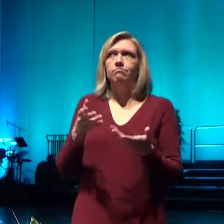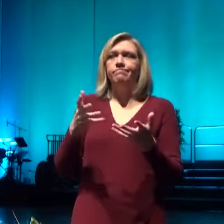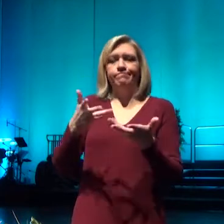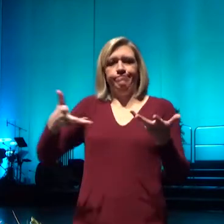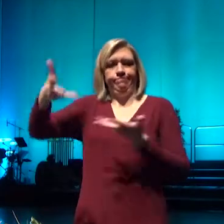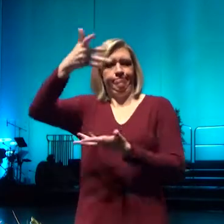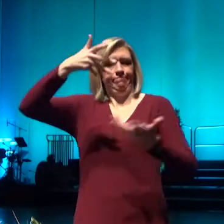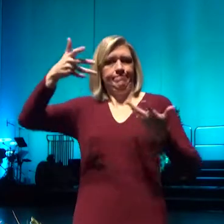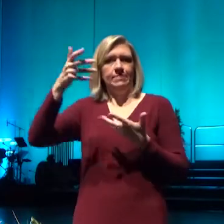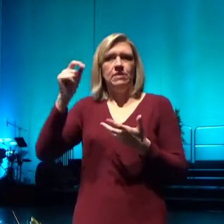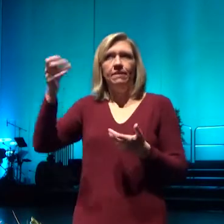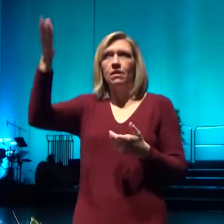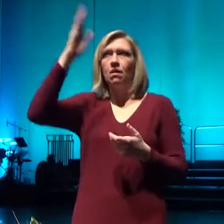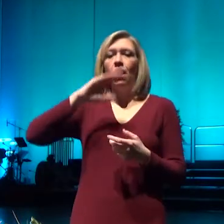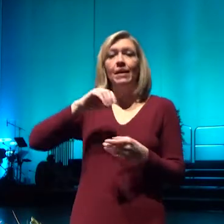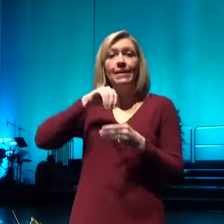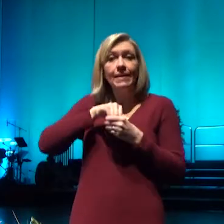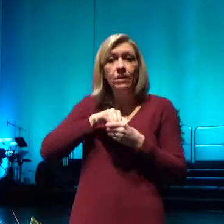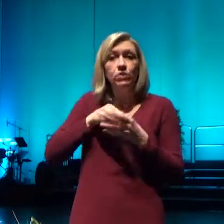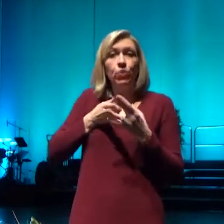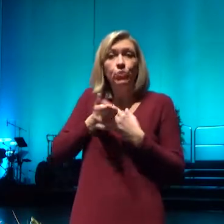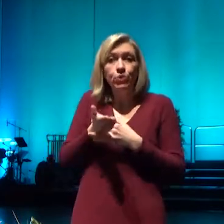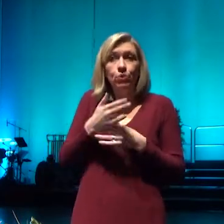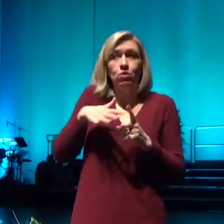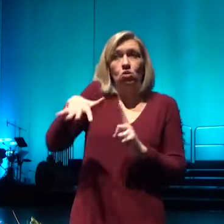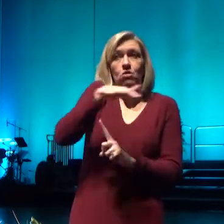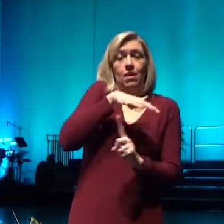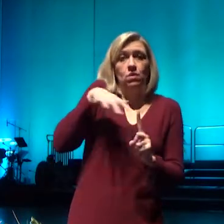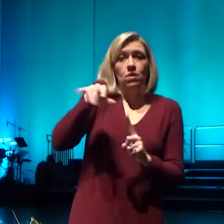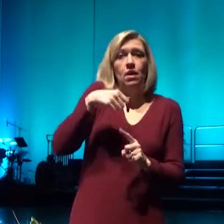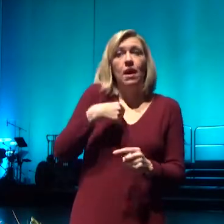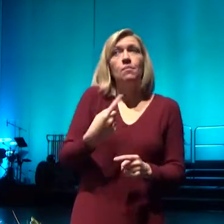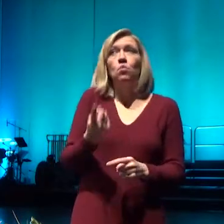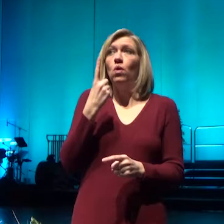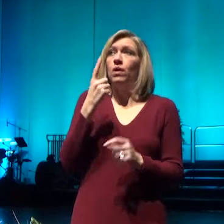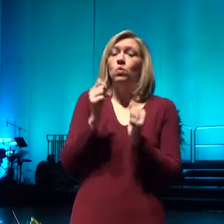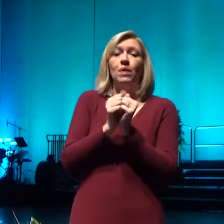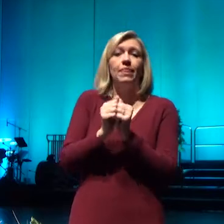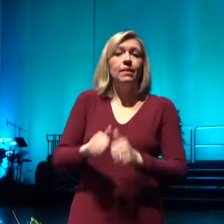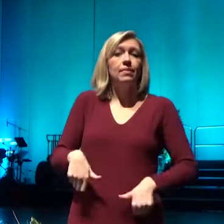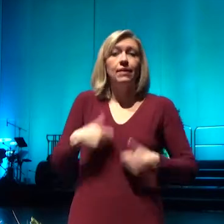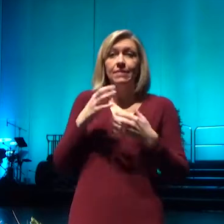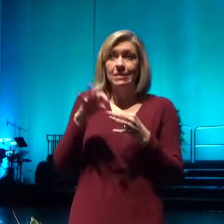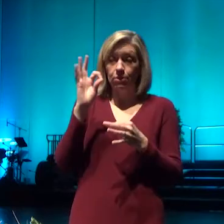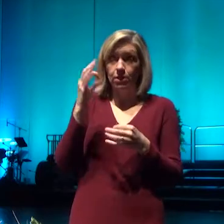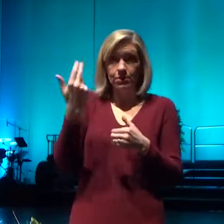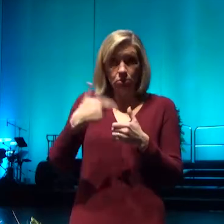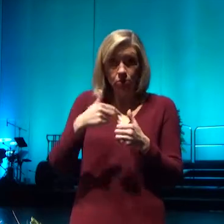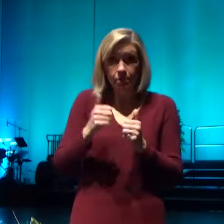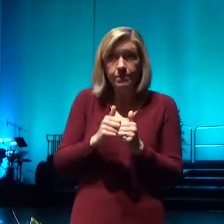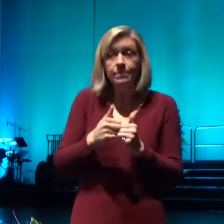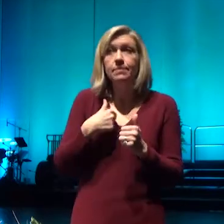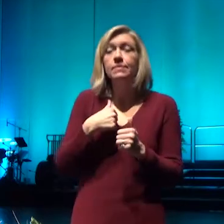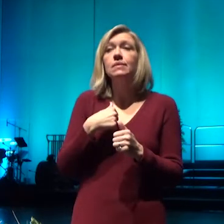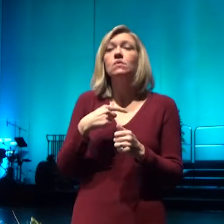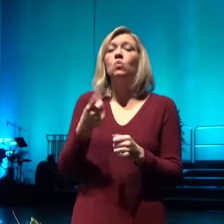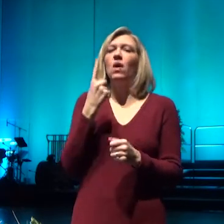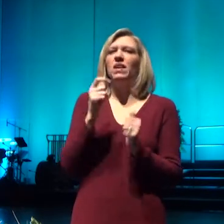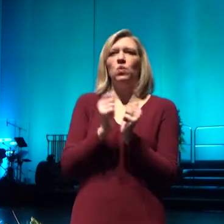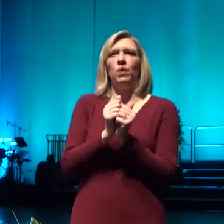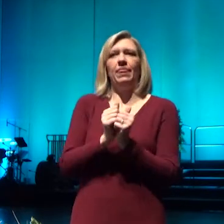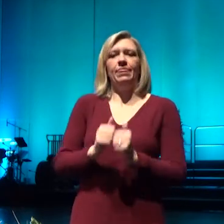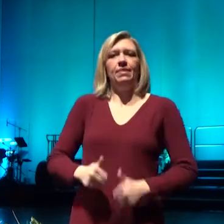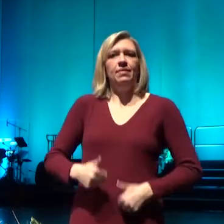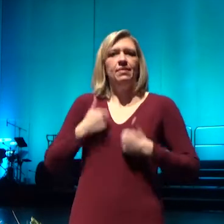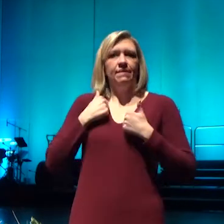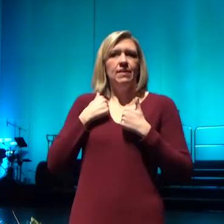through, and all around us. I am one with the living Spirit. You want to say that with me? I am one with the living Spirit.